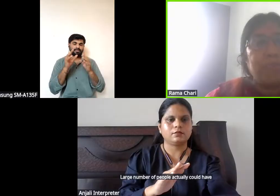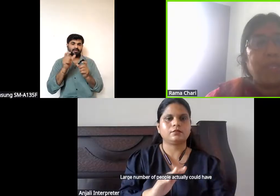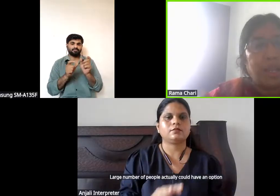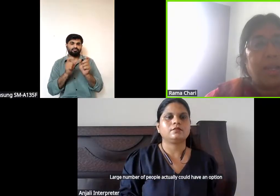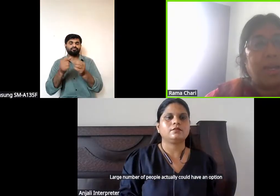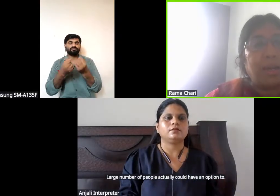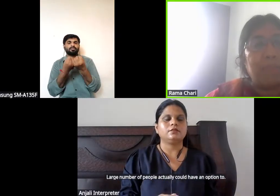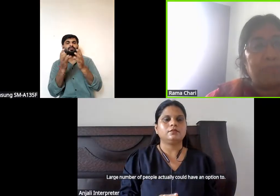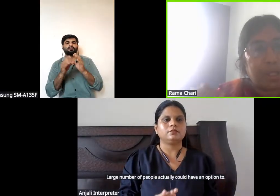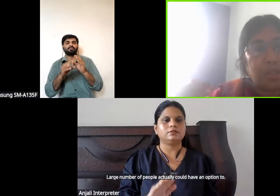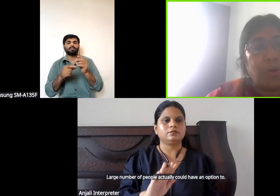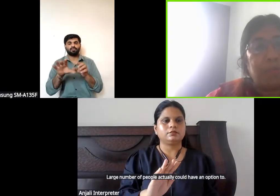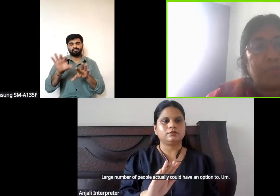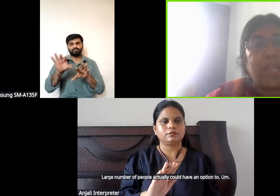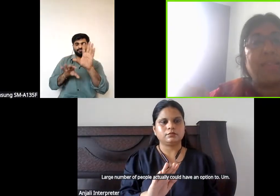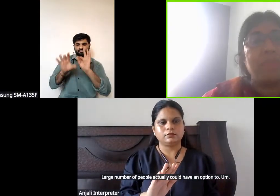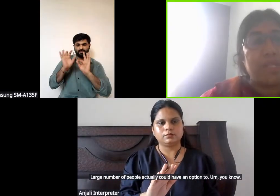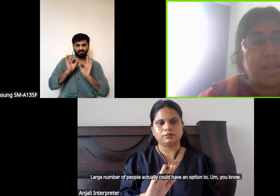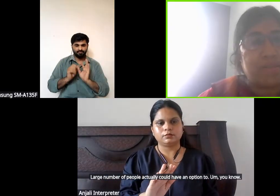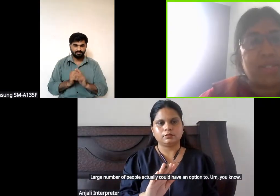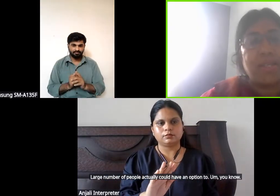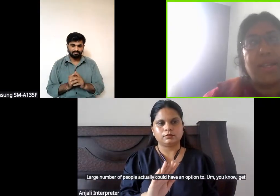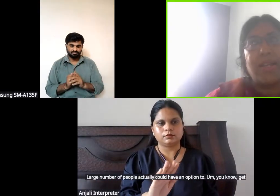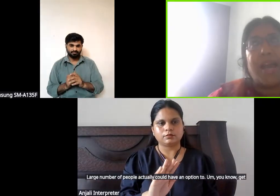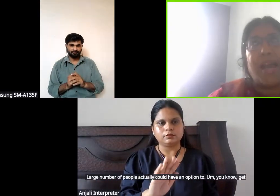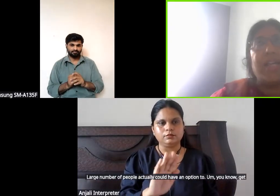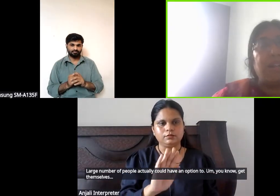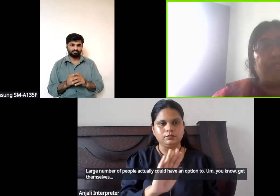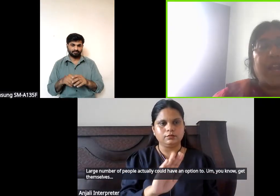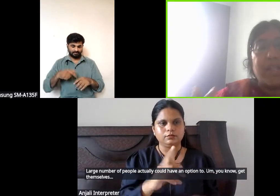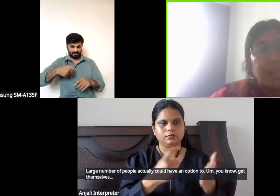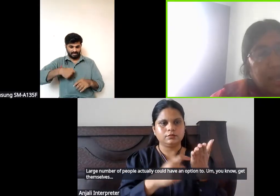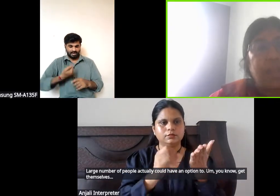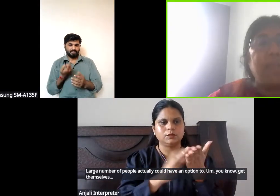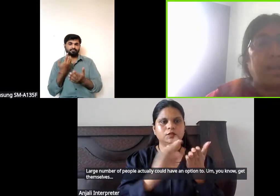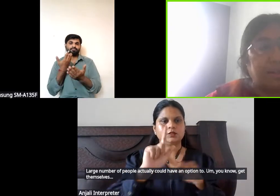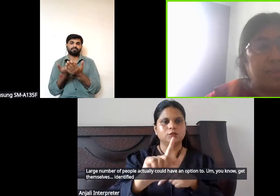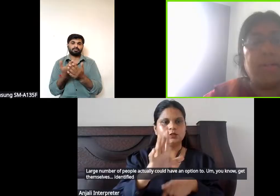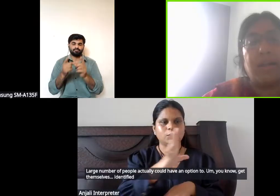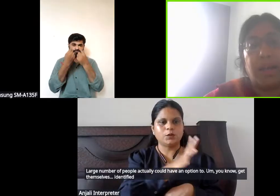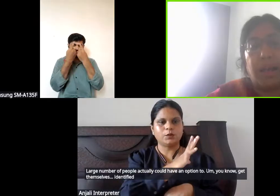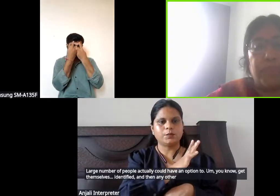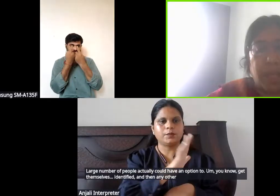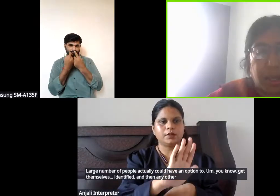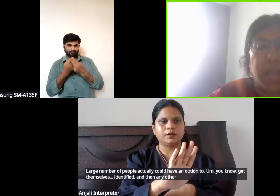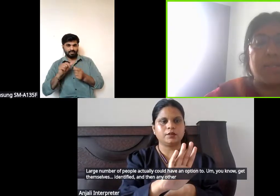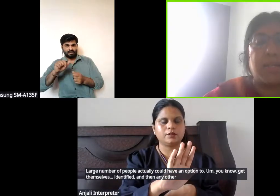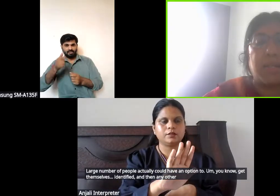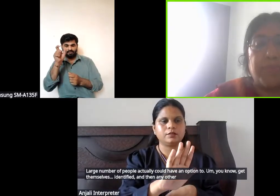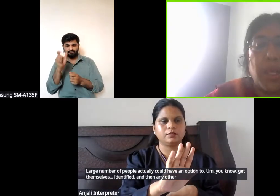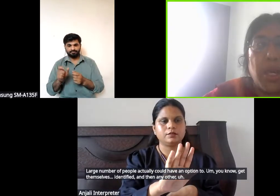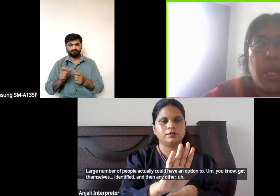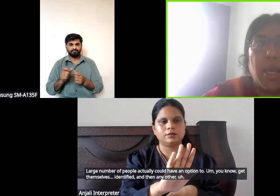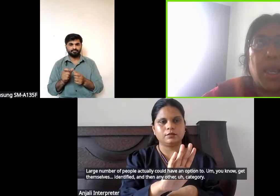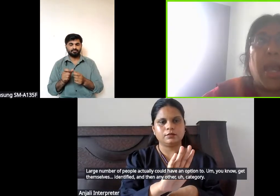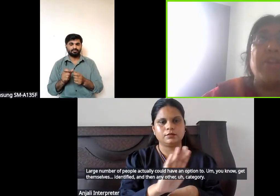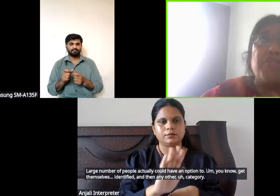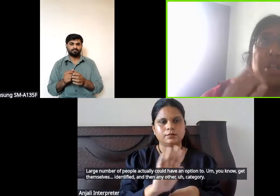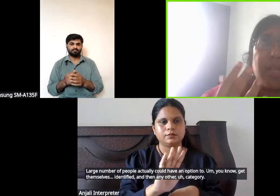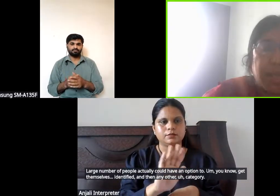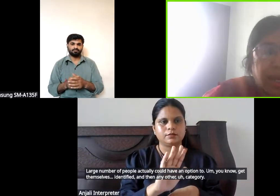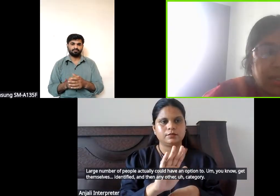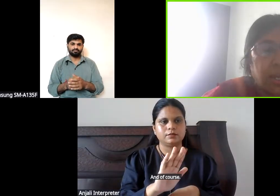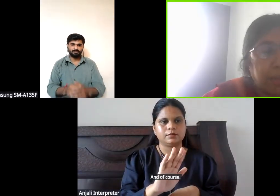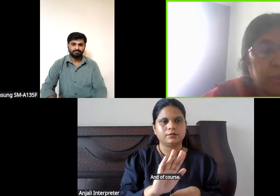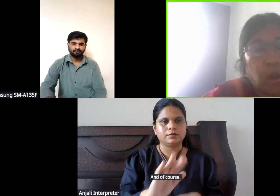to get themselves identified in any other category. And of